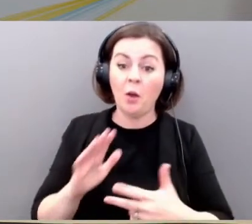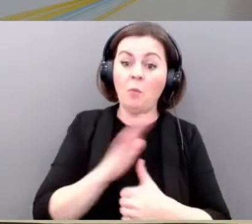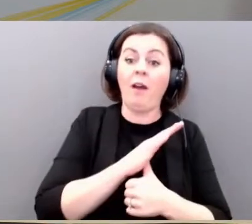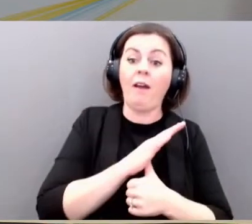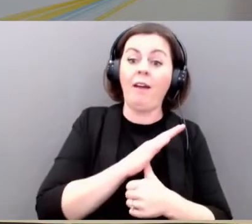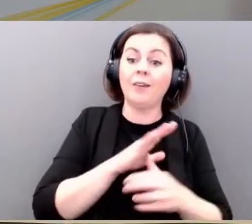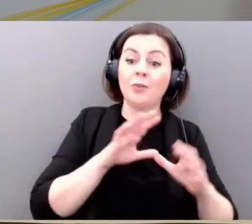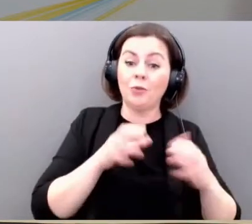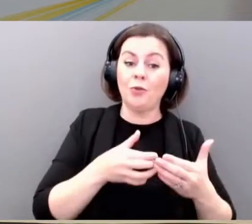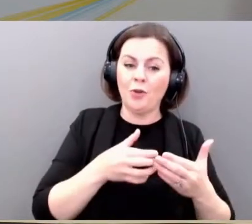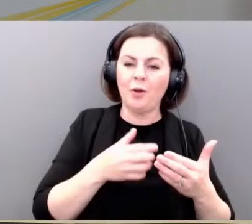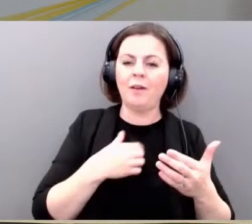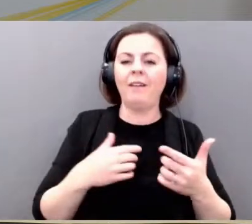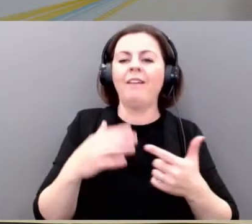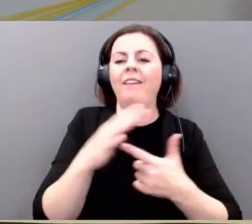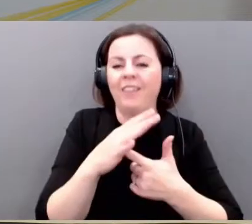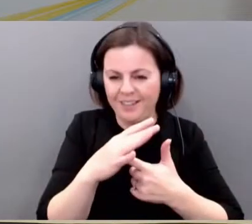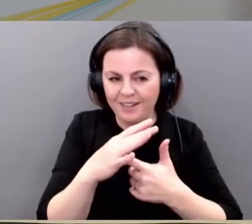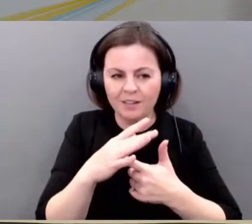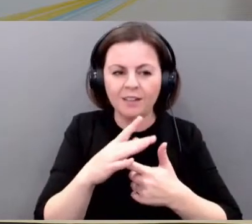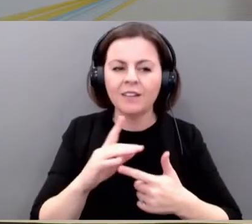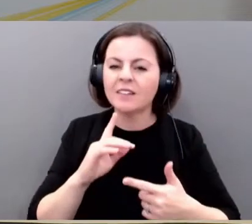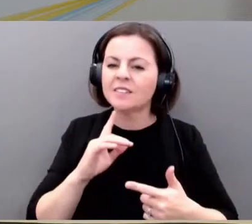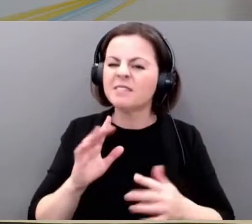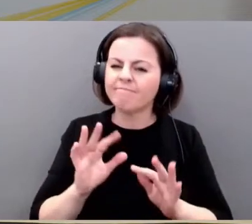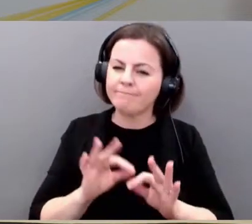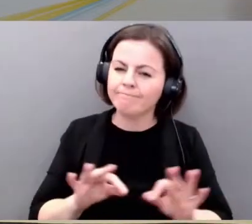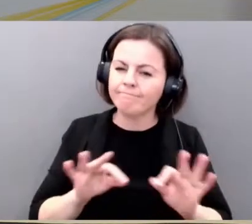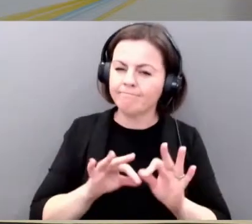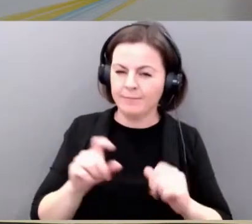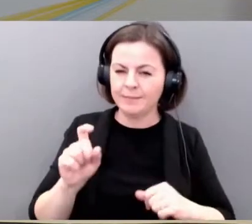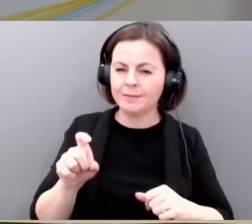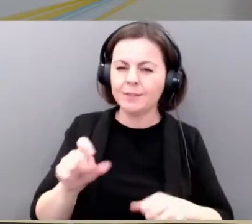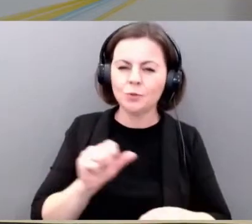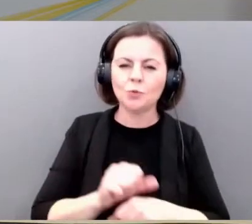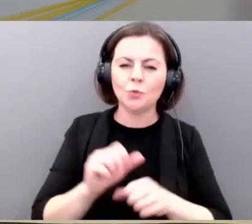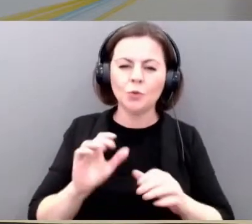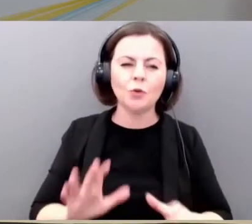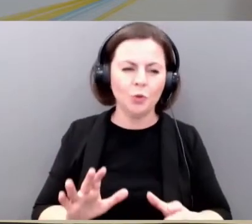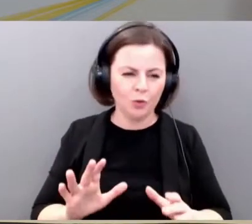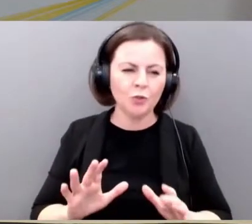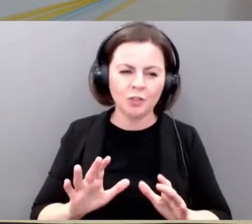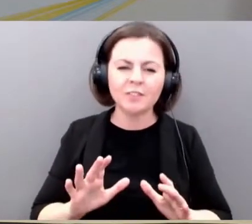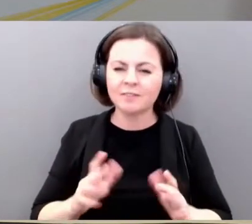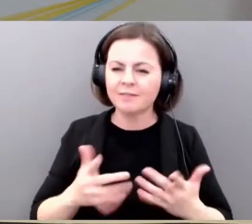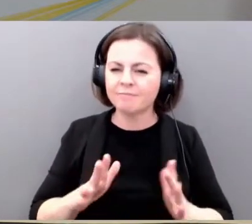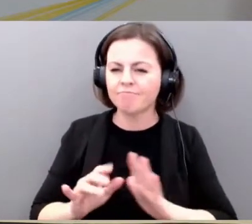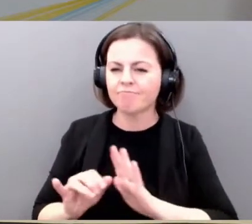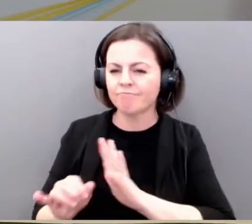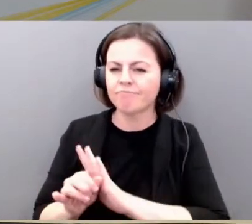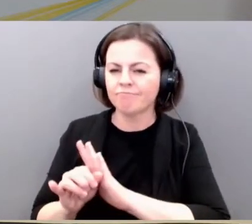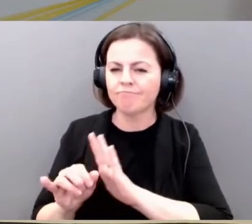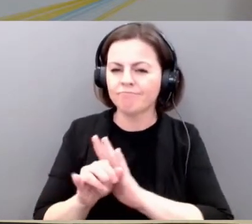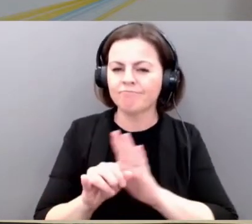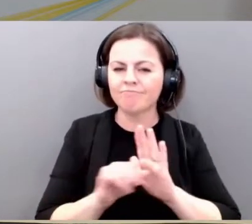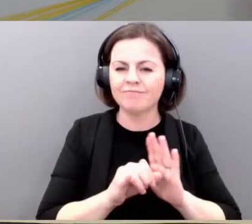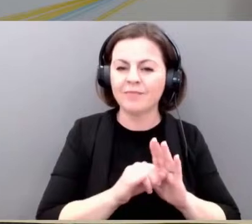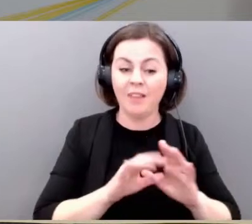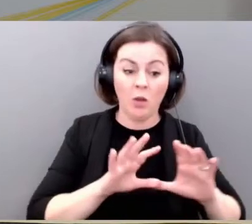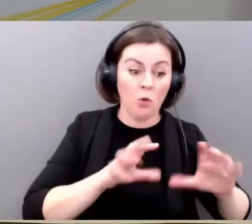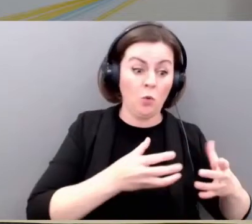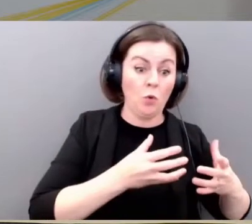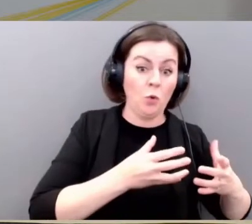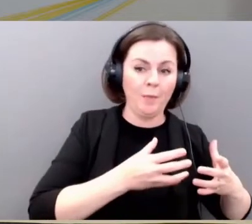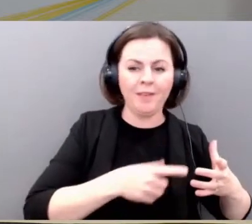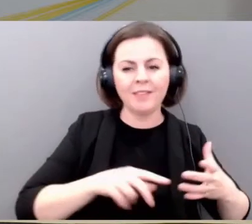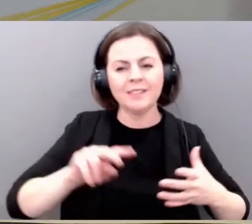and these are essential workers, are identified in that second phase priority group.